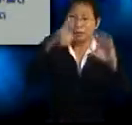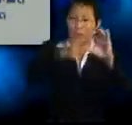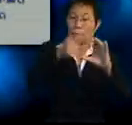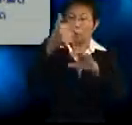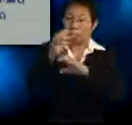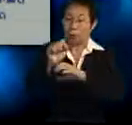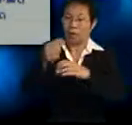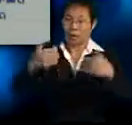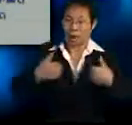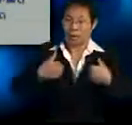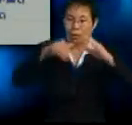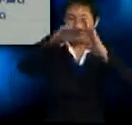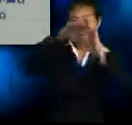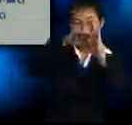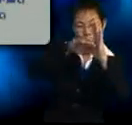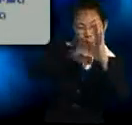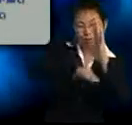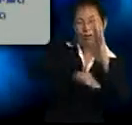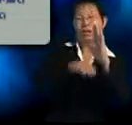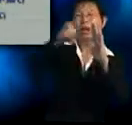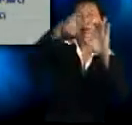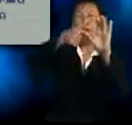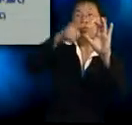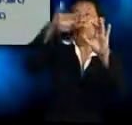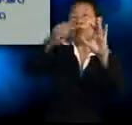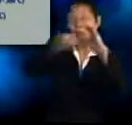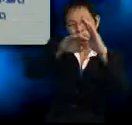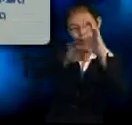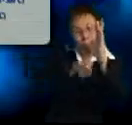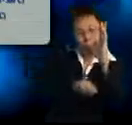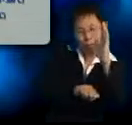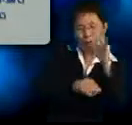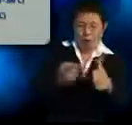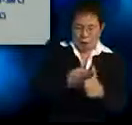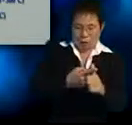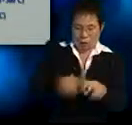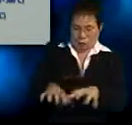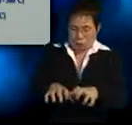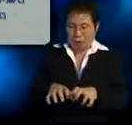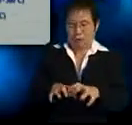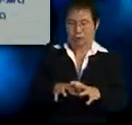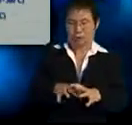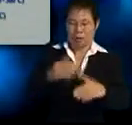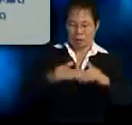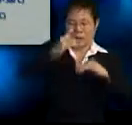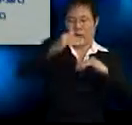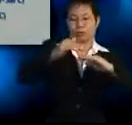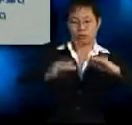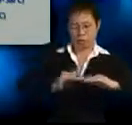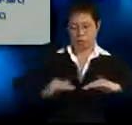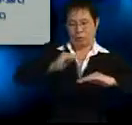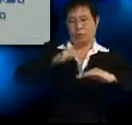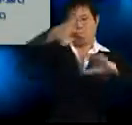Petroleum gas has the lowest boiling points. It is the first to condense, followed by petrol